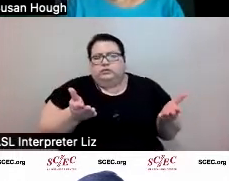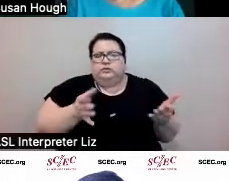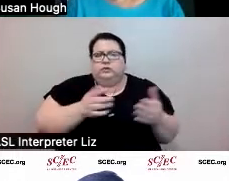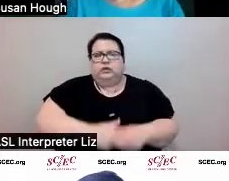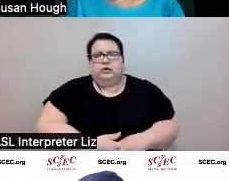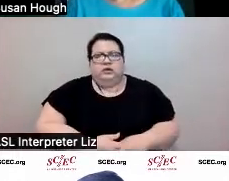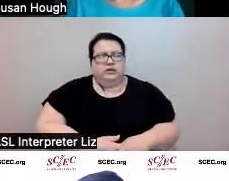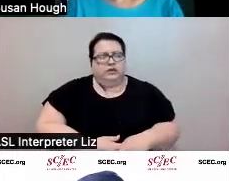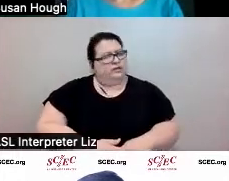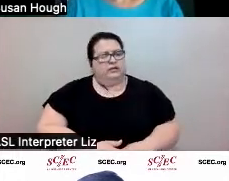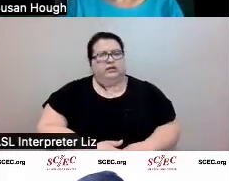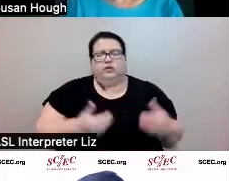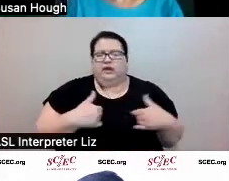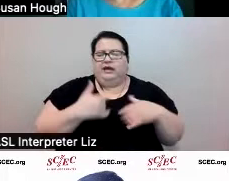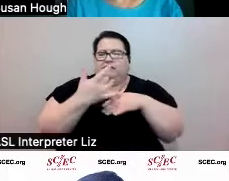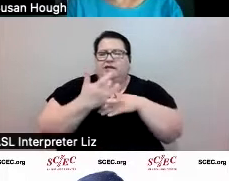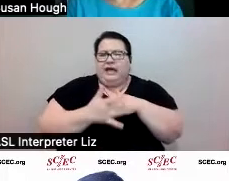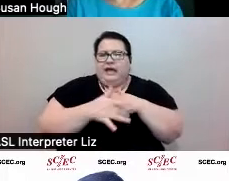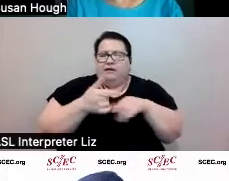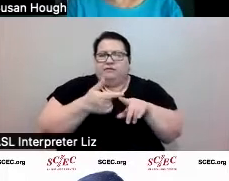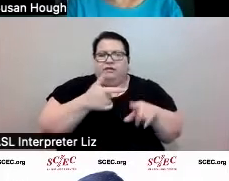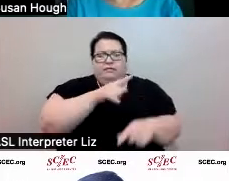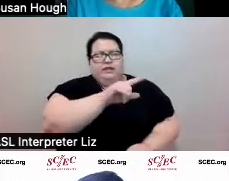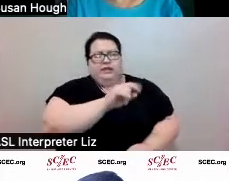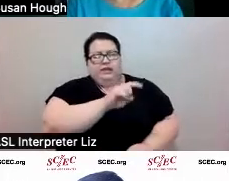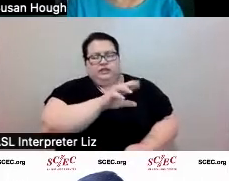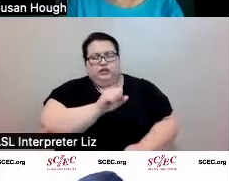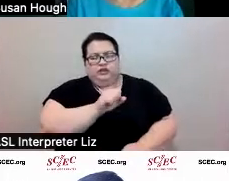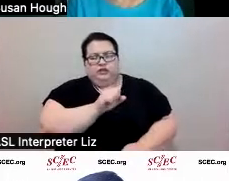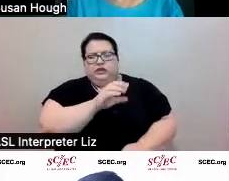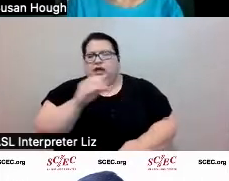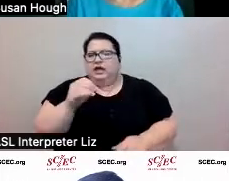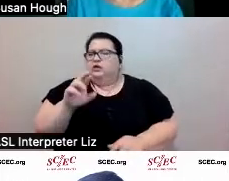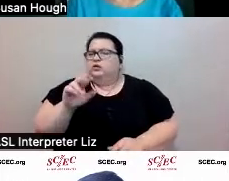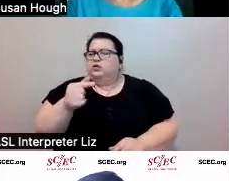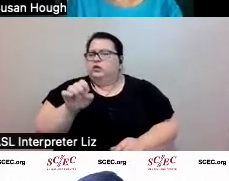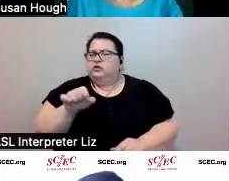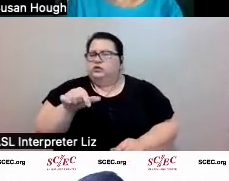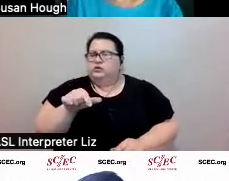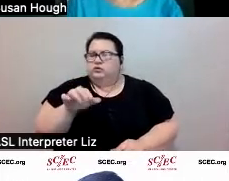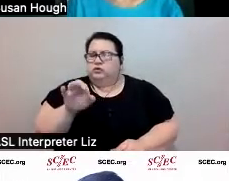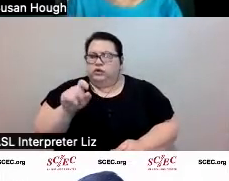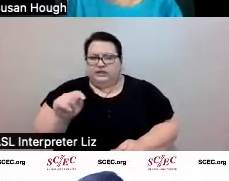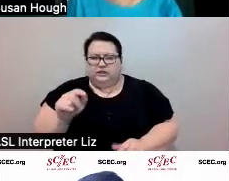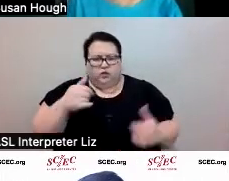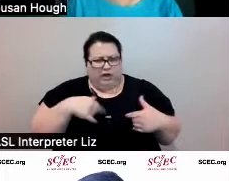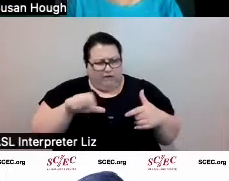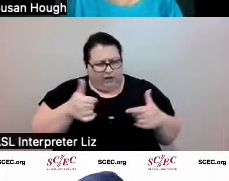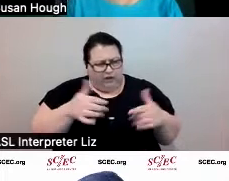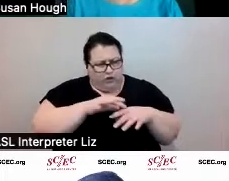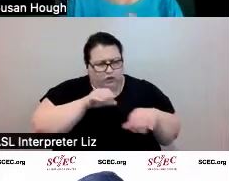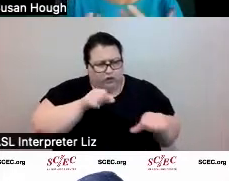There is a gap between the Landers earthquake and Ridgecrest Now, could you have another earthquake there?